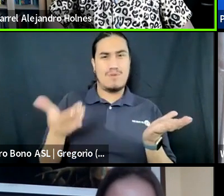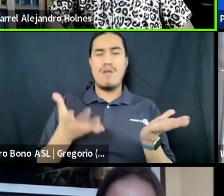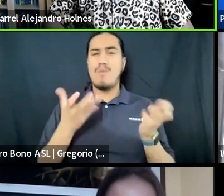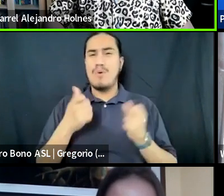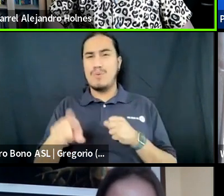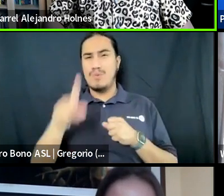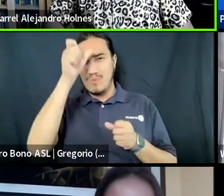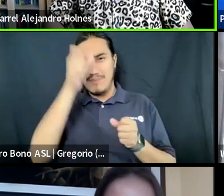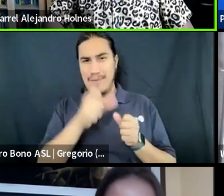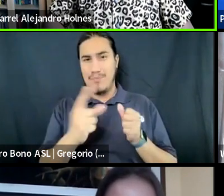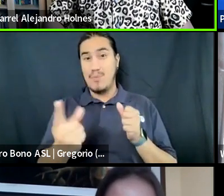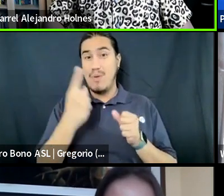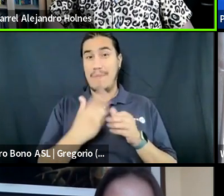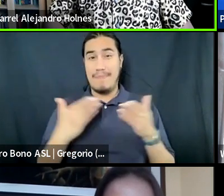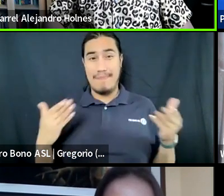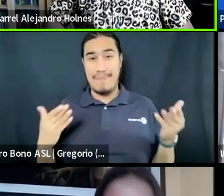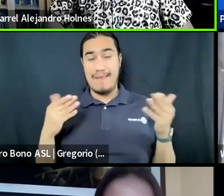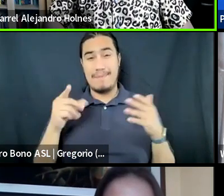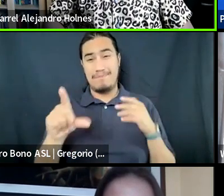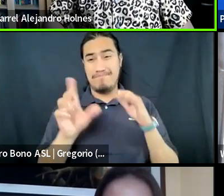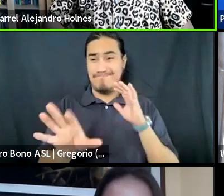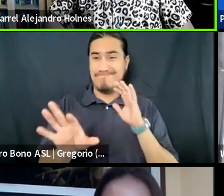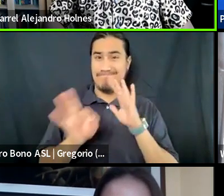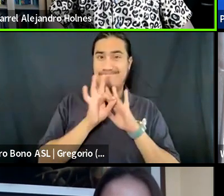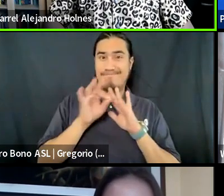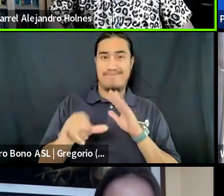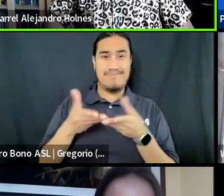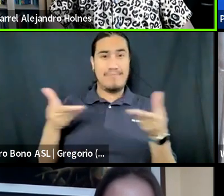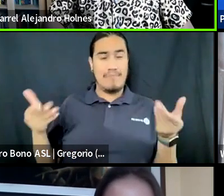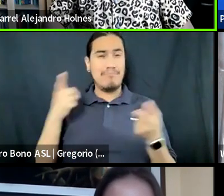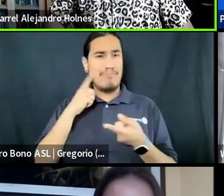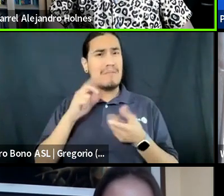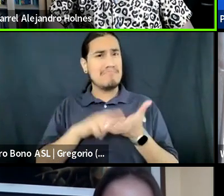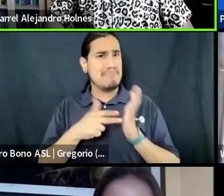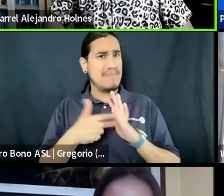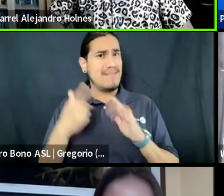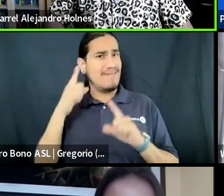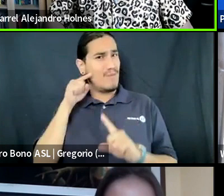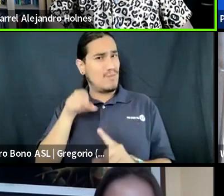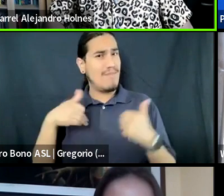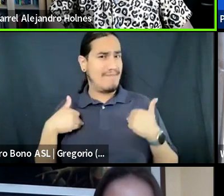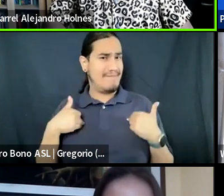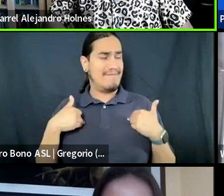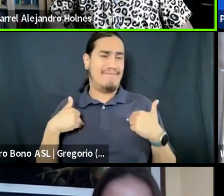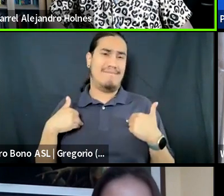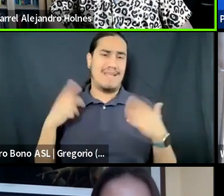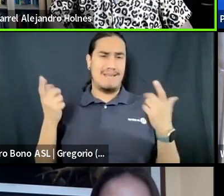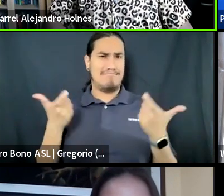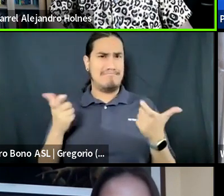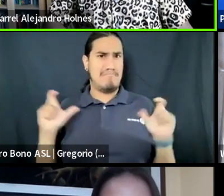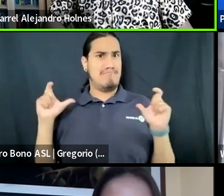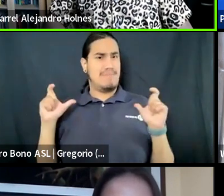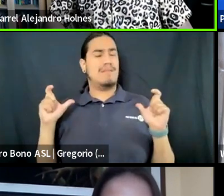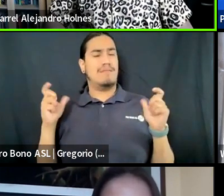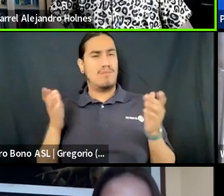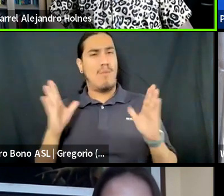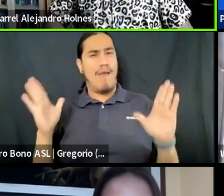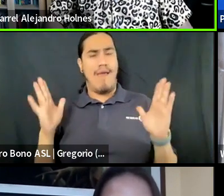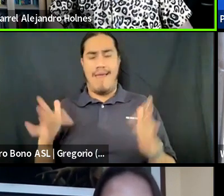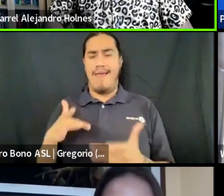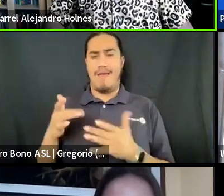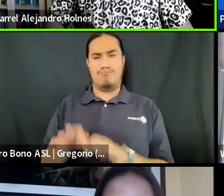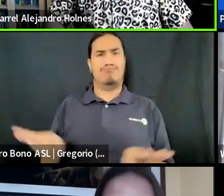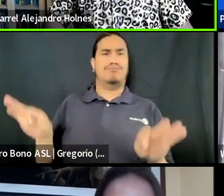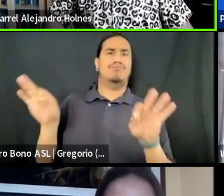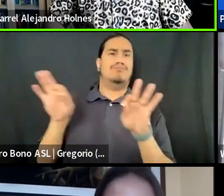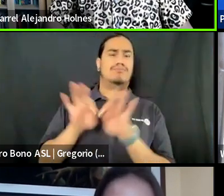one thing, that you chose the object because it was really meaningful to you in a profound way. So make sure that